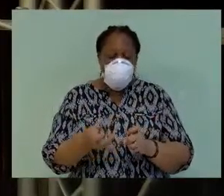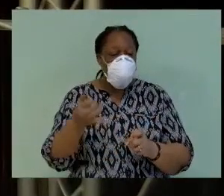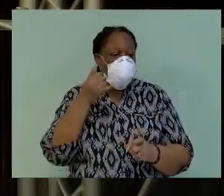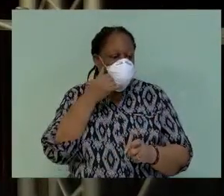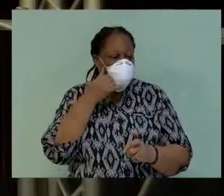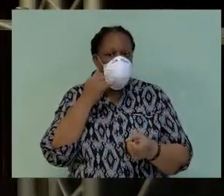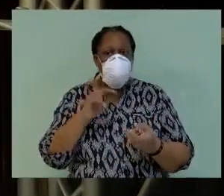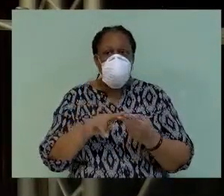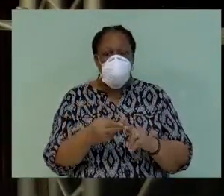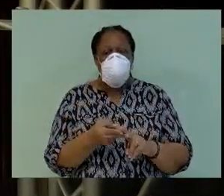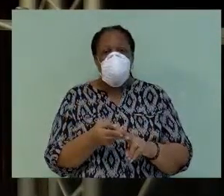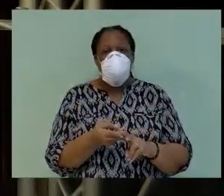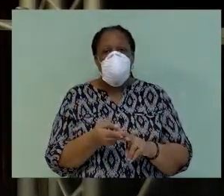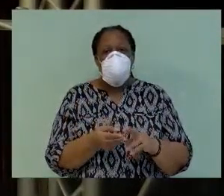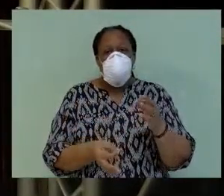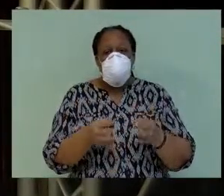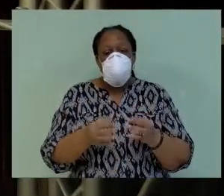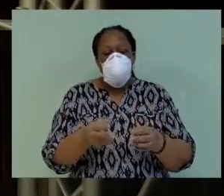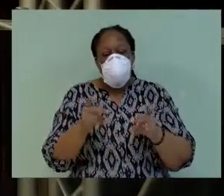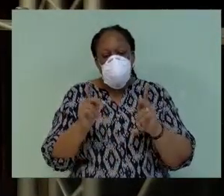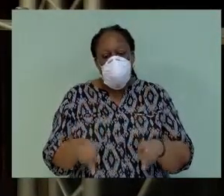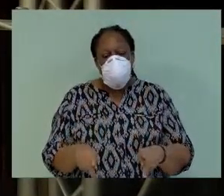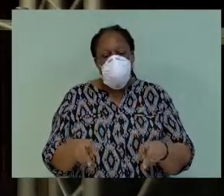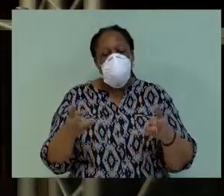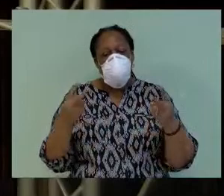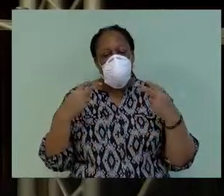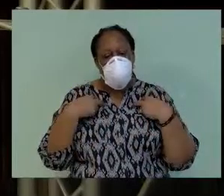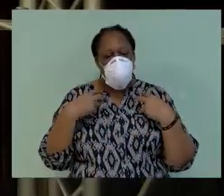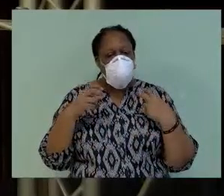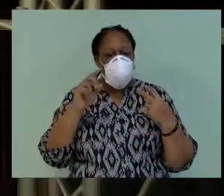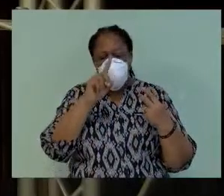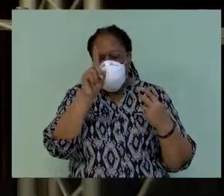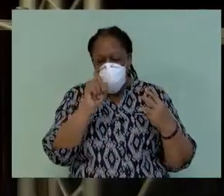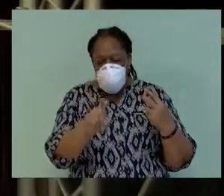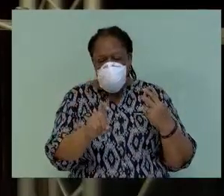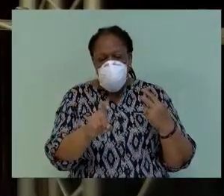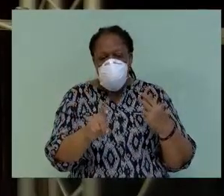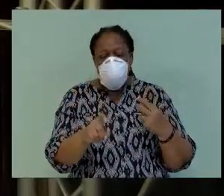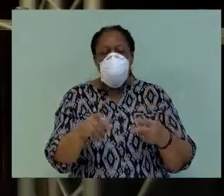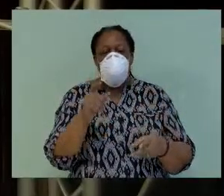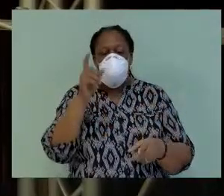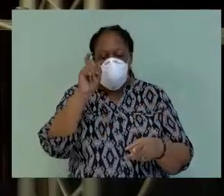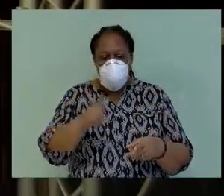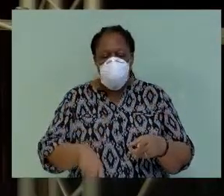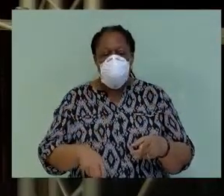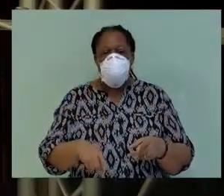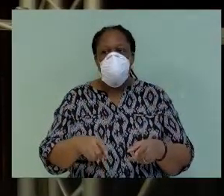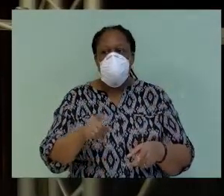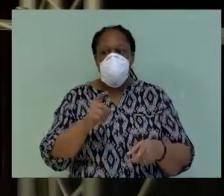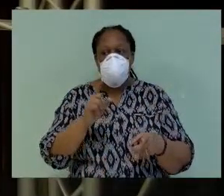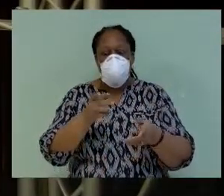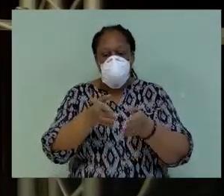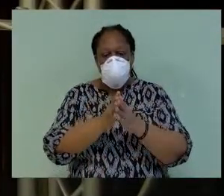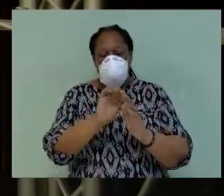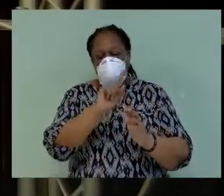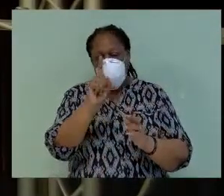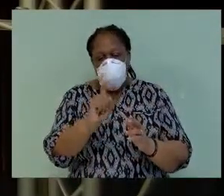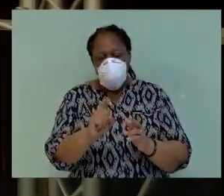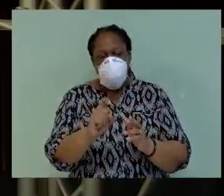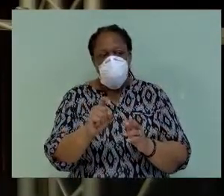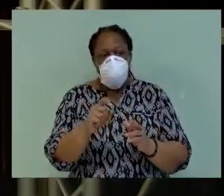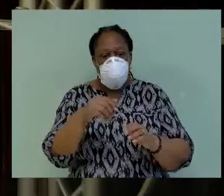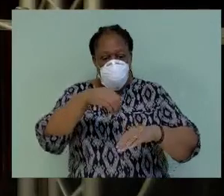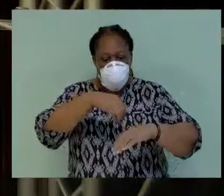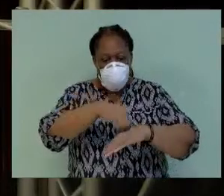Should persons have any queries, they must communicate with the court via email addressed to the Registrar of the